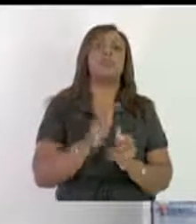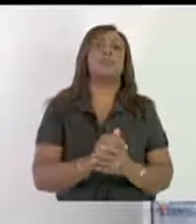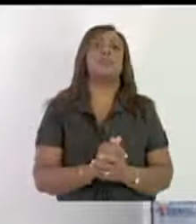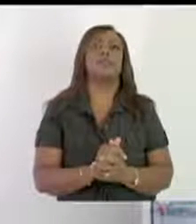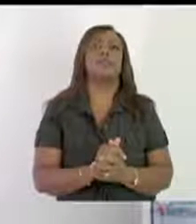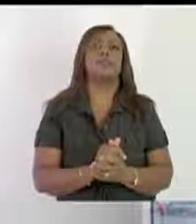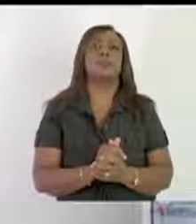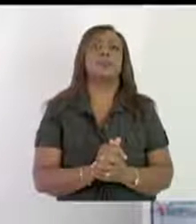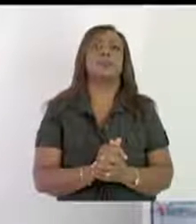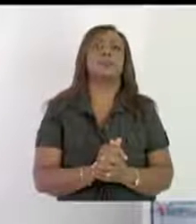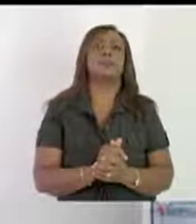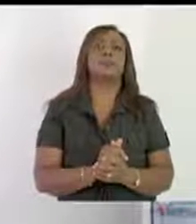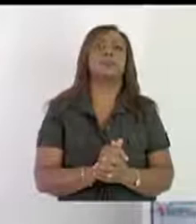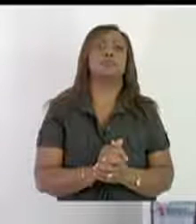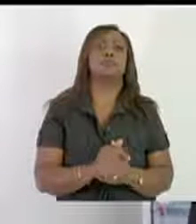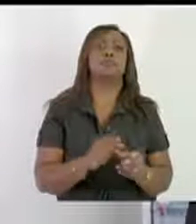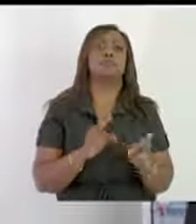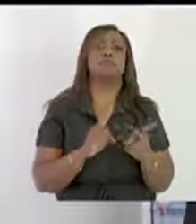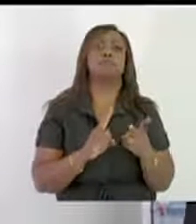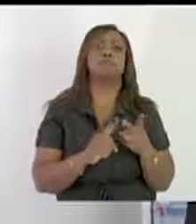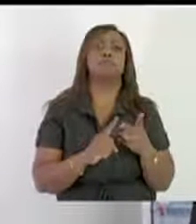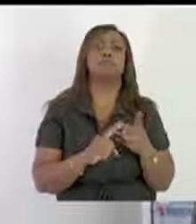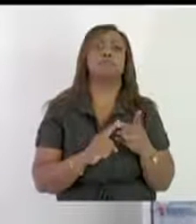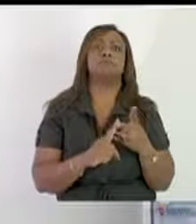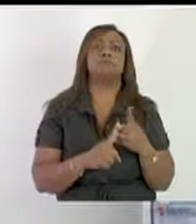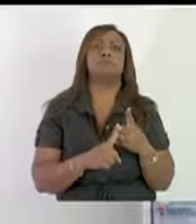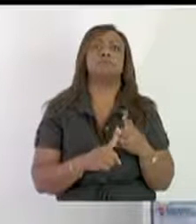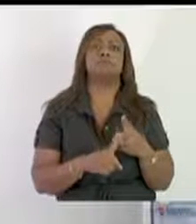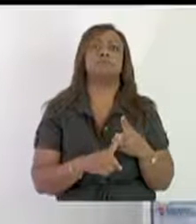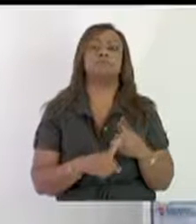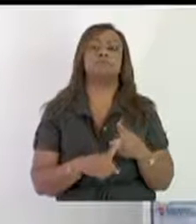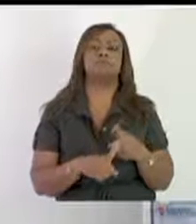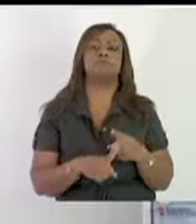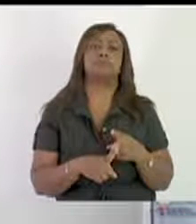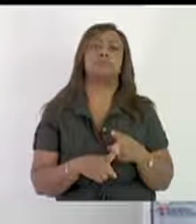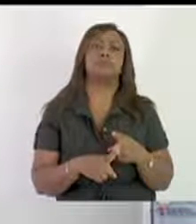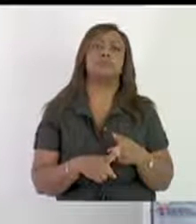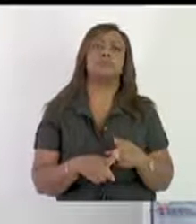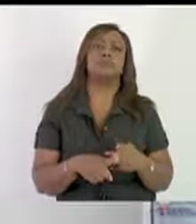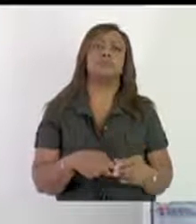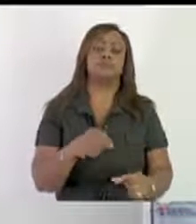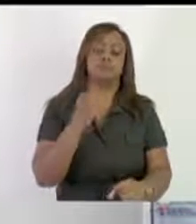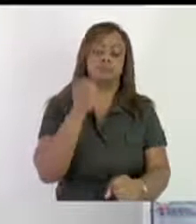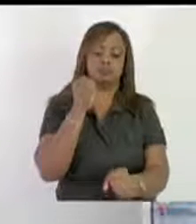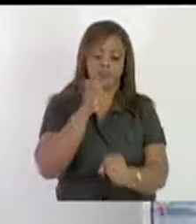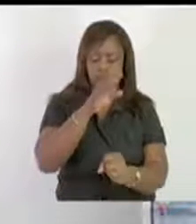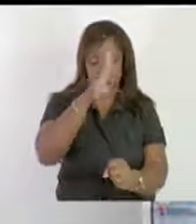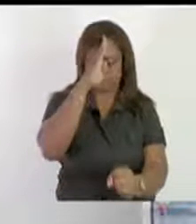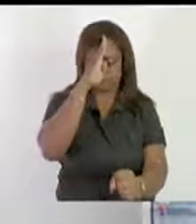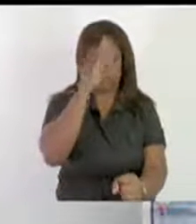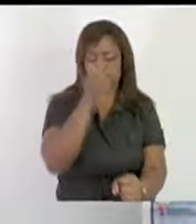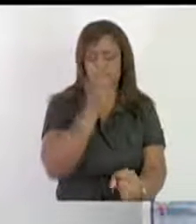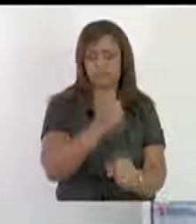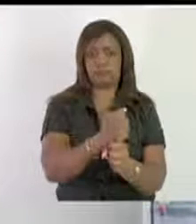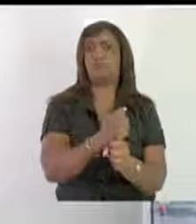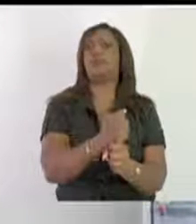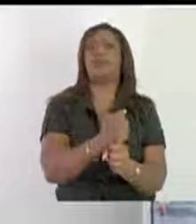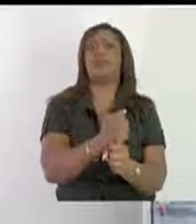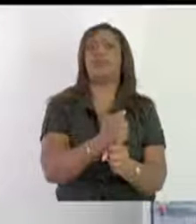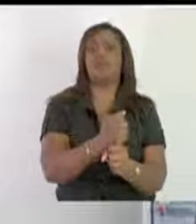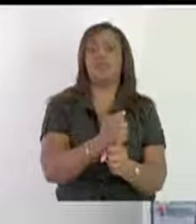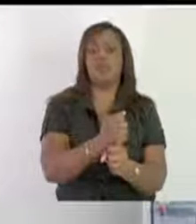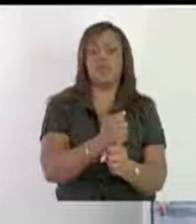totally say no. And then we move to the next one, is faithfulness. You must